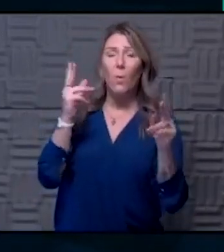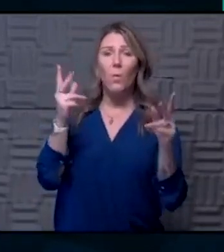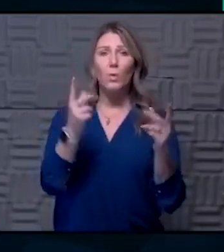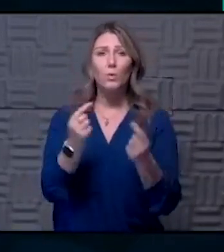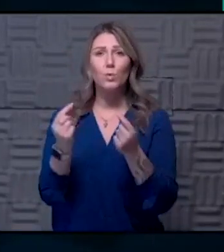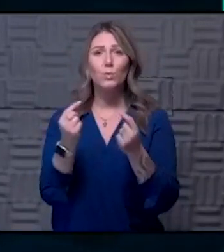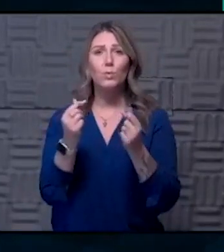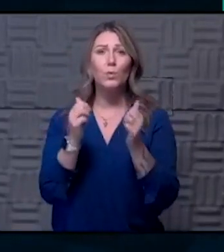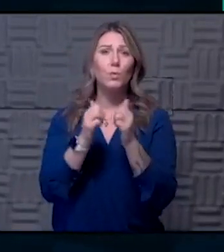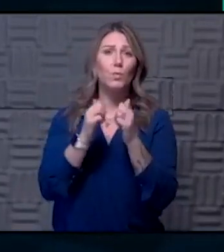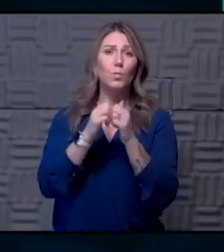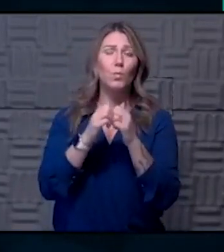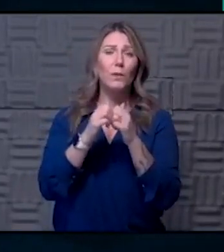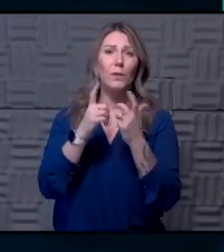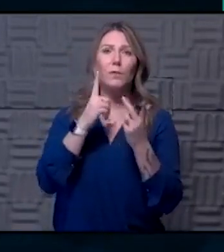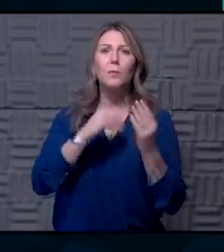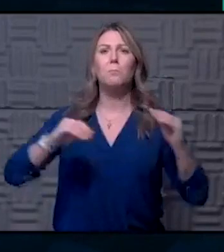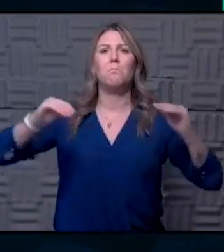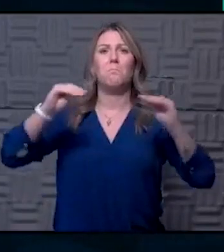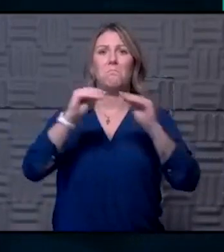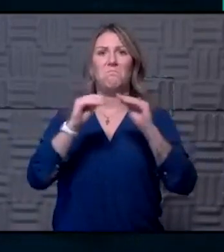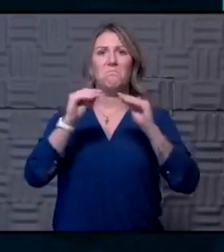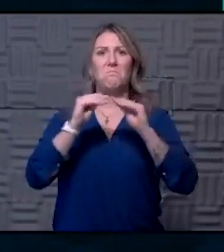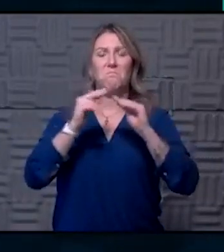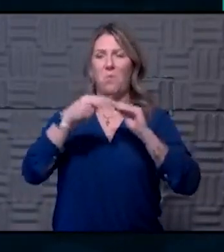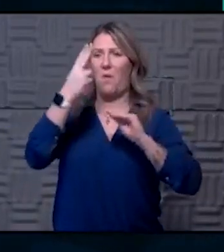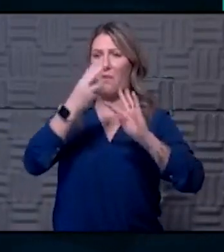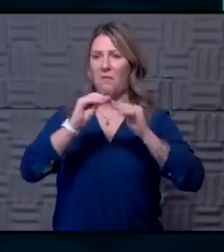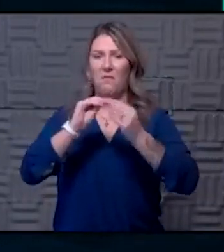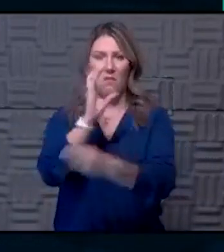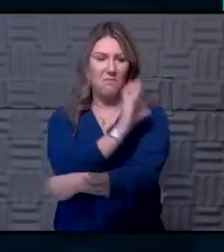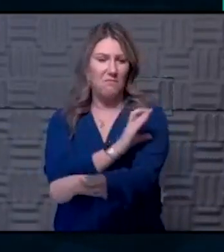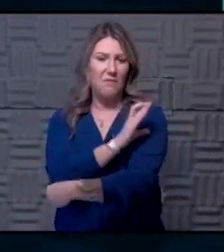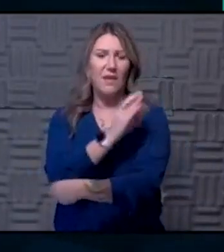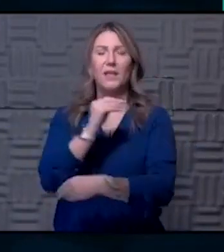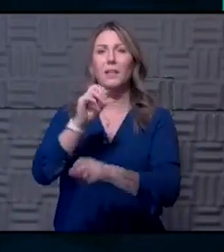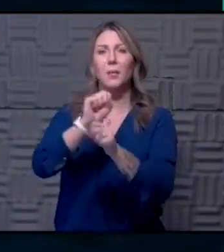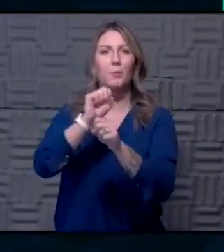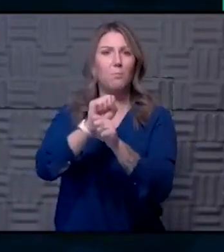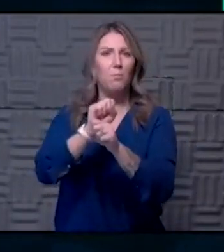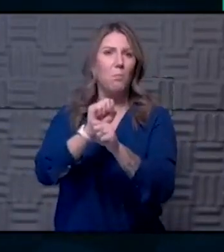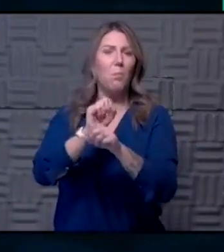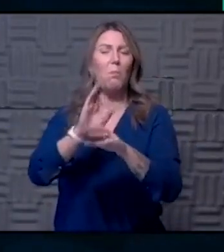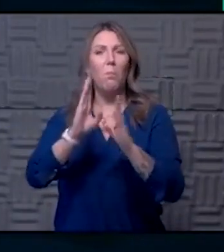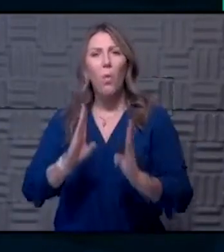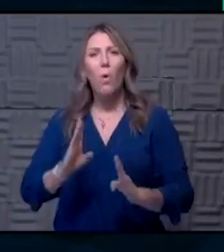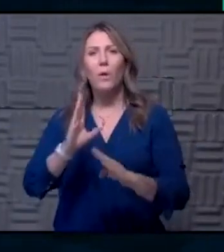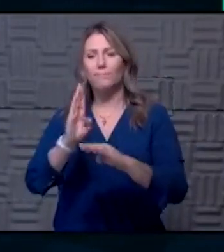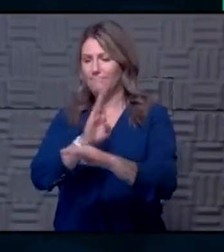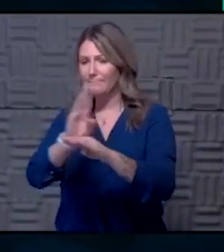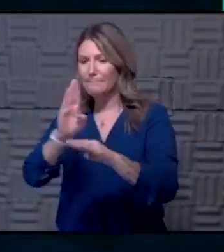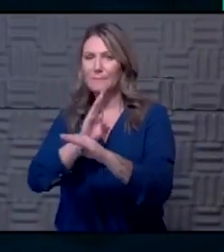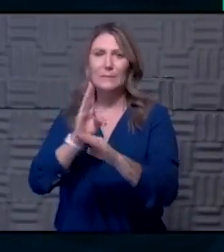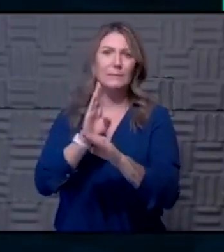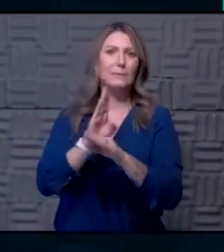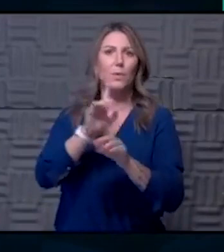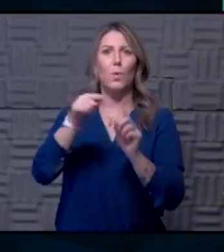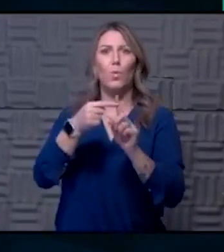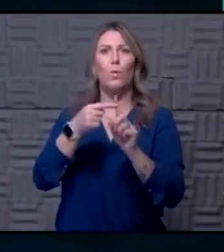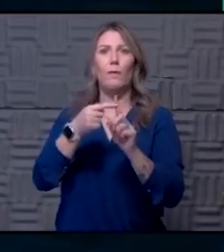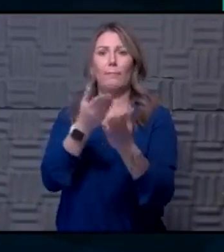in our high volume clinics and potentially with some employers around once the vaccine supply really goes